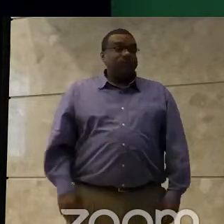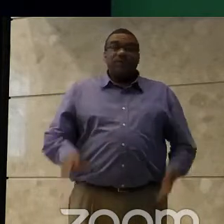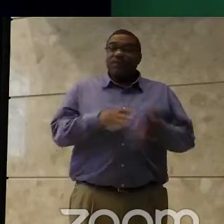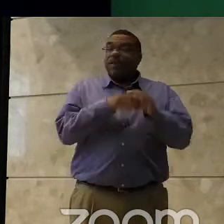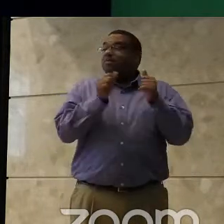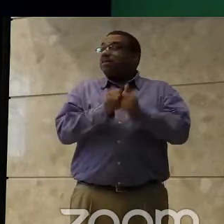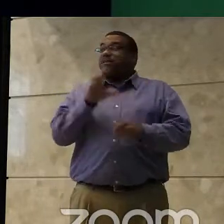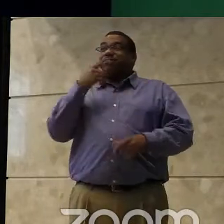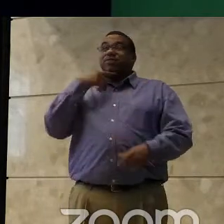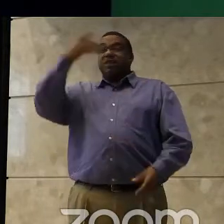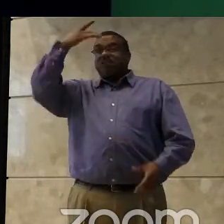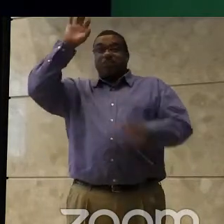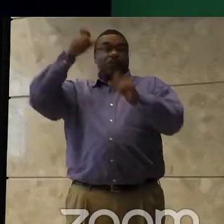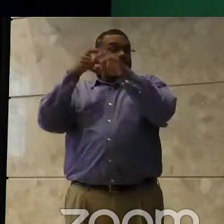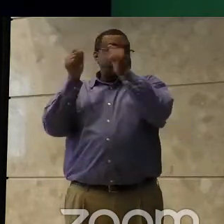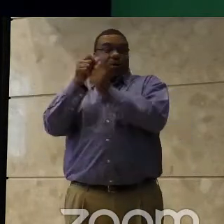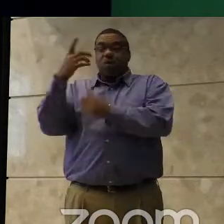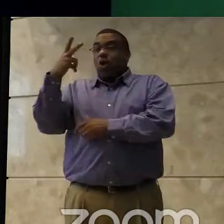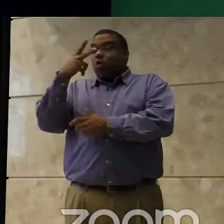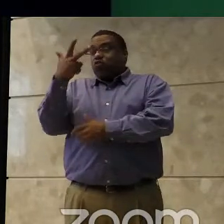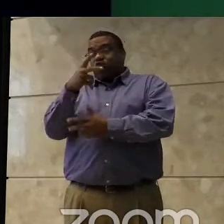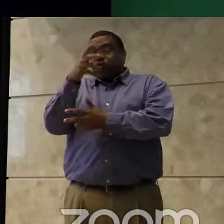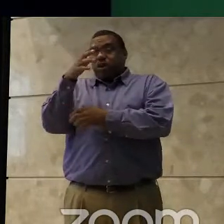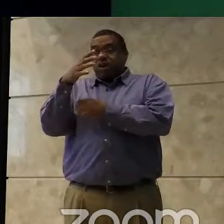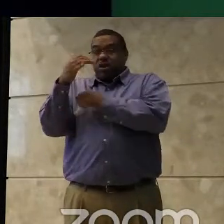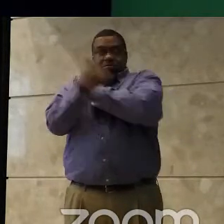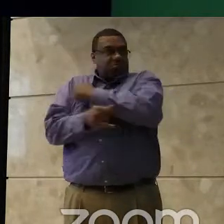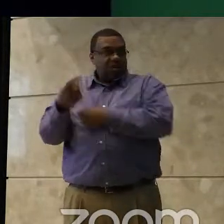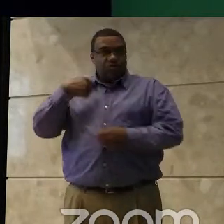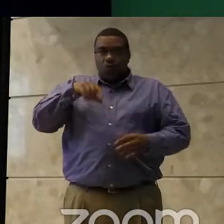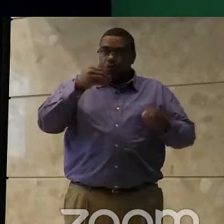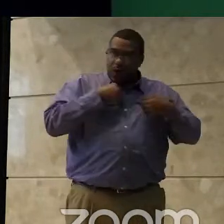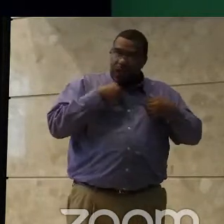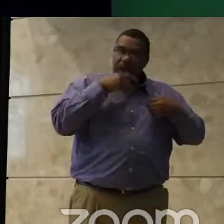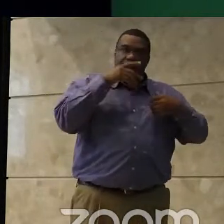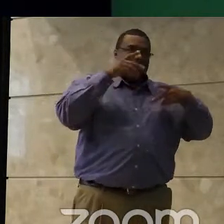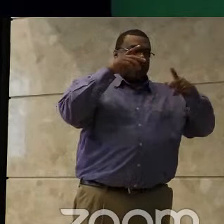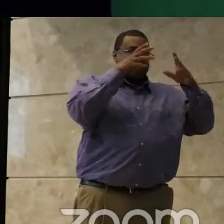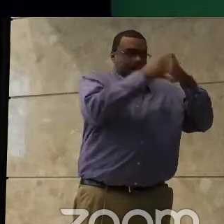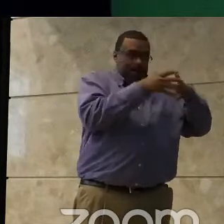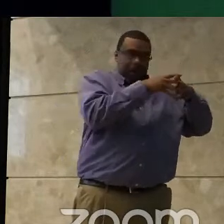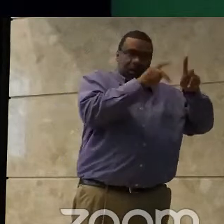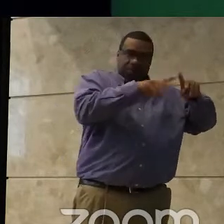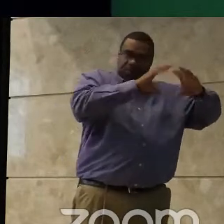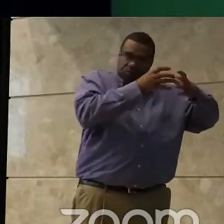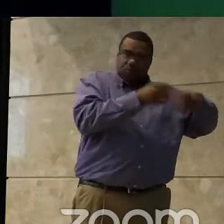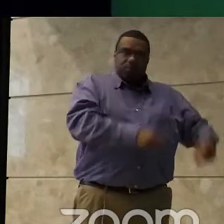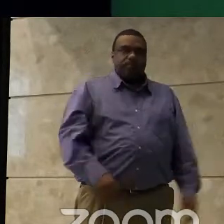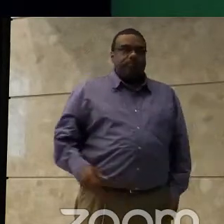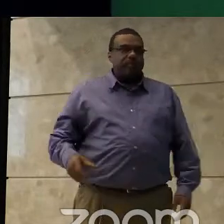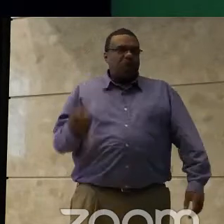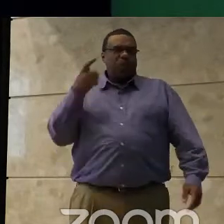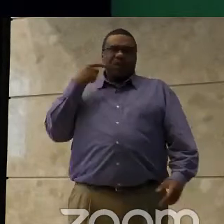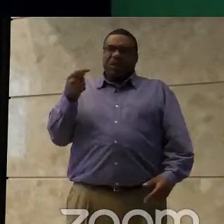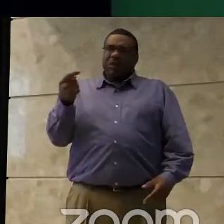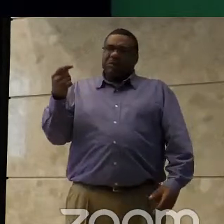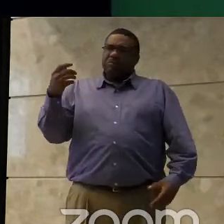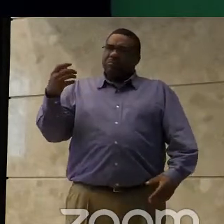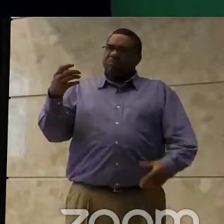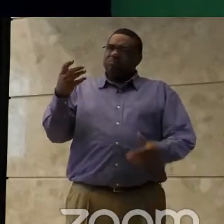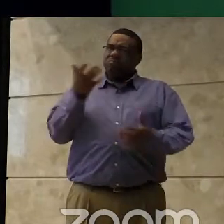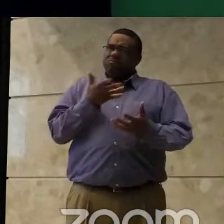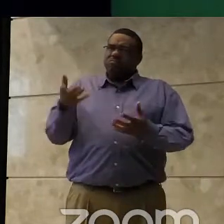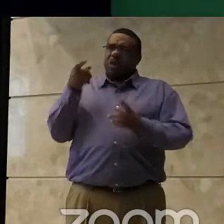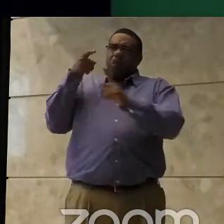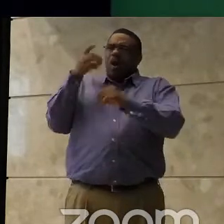many geniuses from those two countries as we have citizens. You know, we think of ourselves as being so powerful, but if you look at